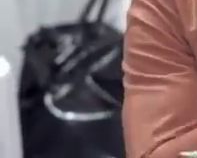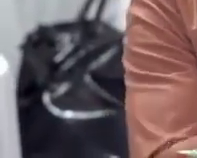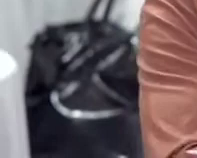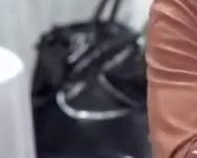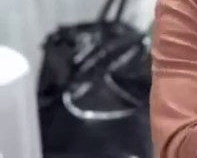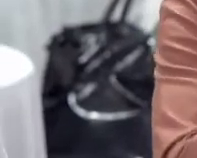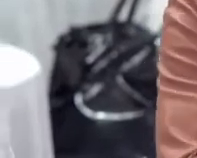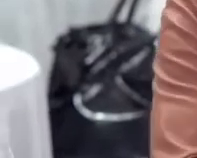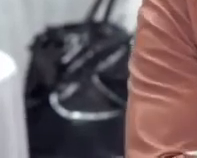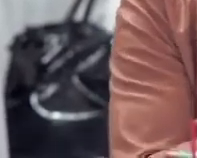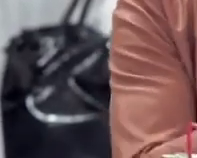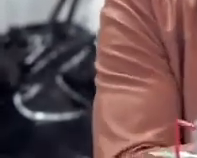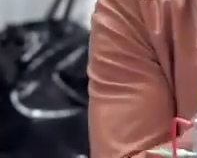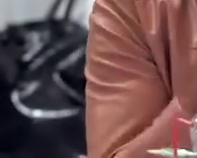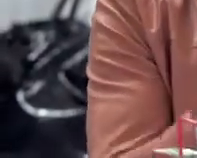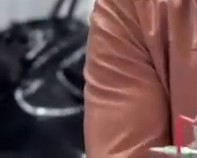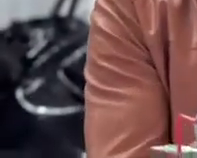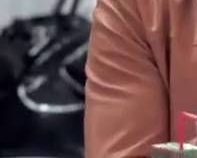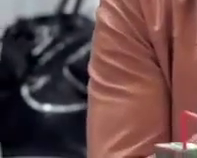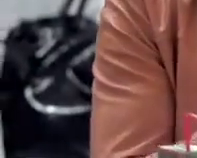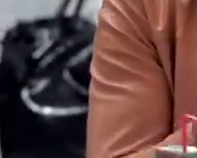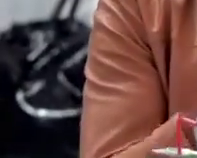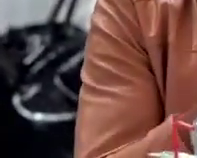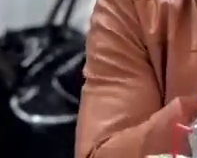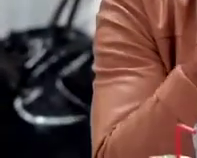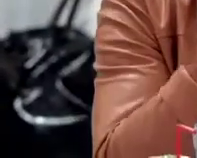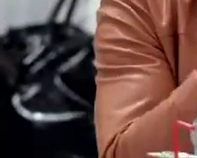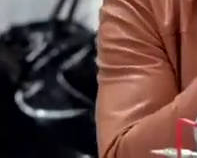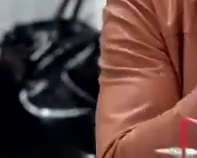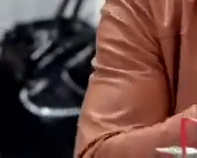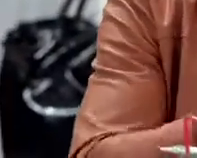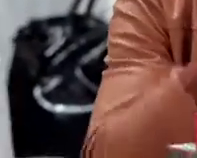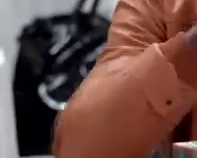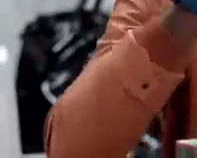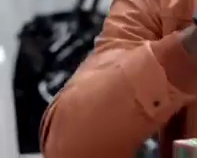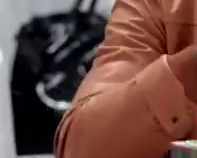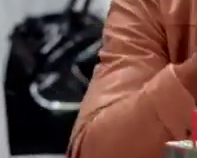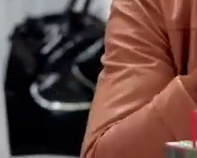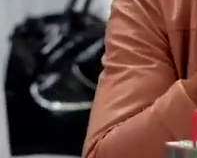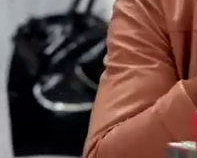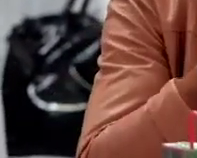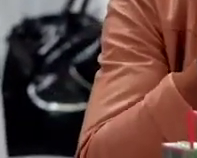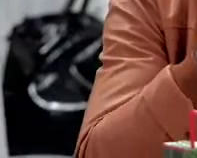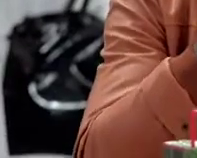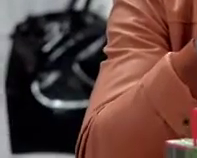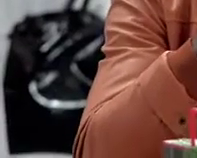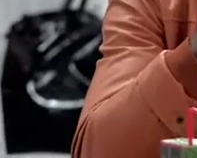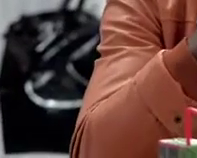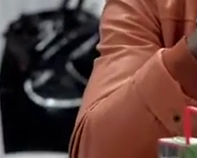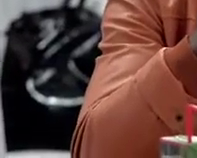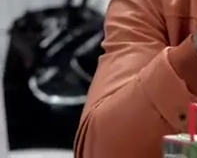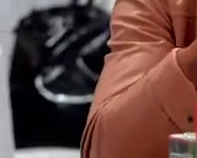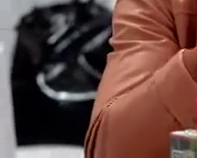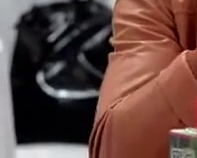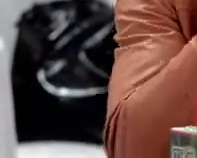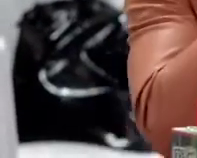So I'm trying to find out, you know, how these events, well, the challenges, the influence of history.